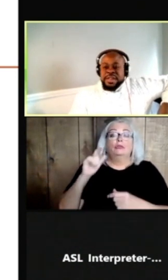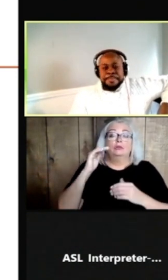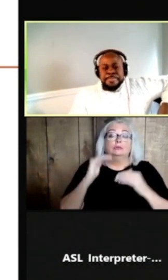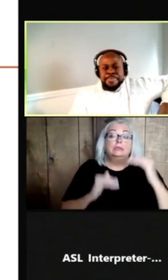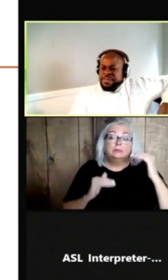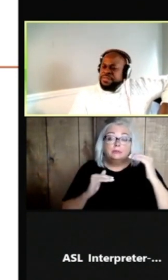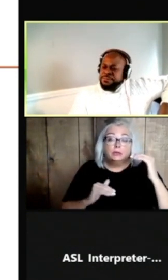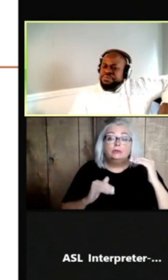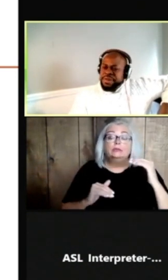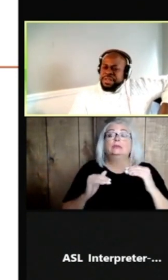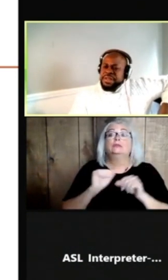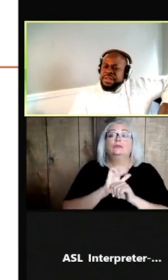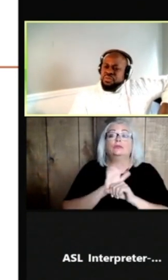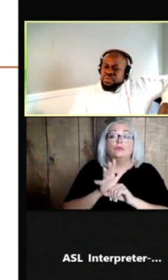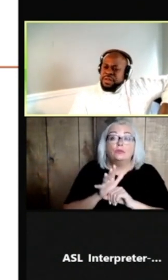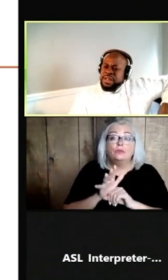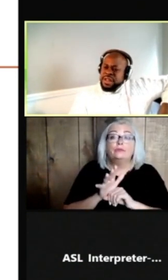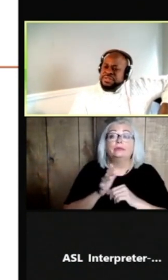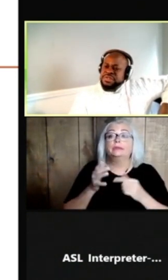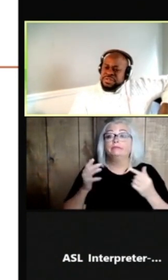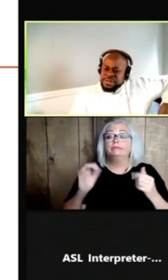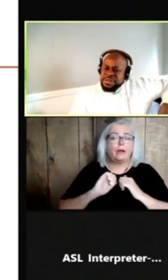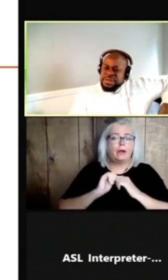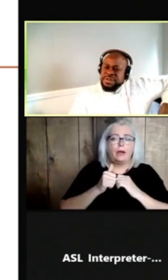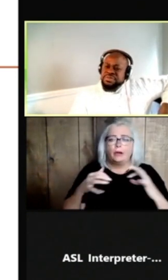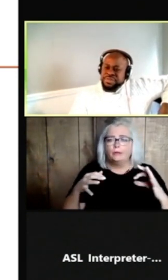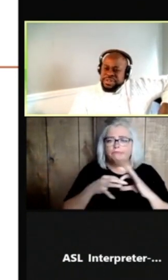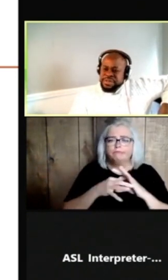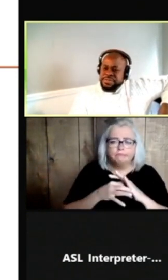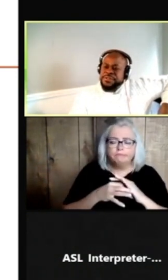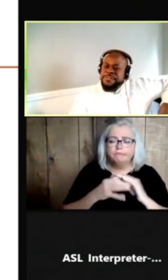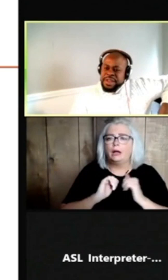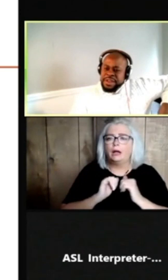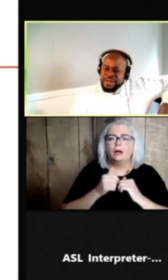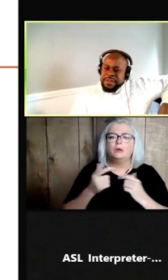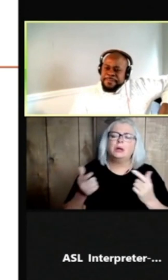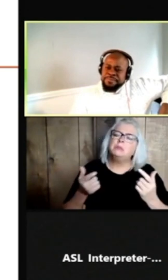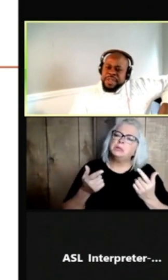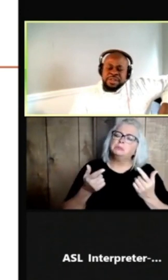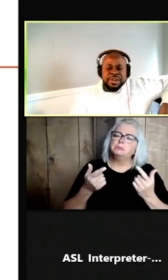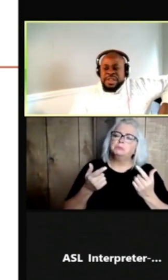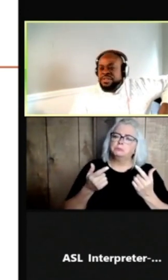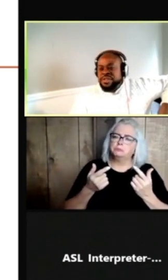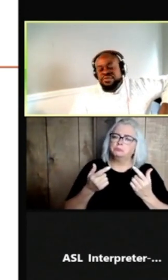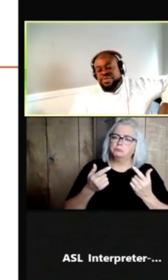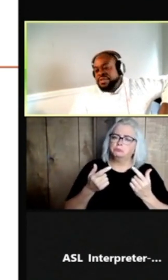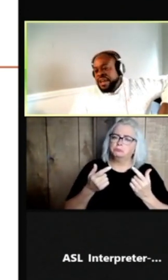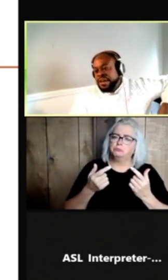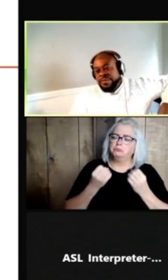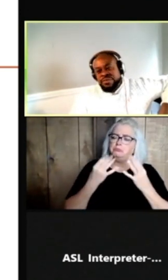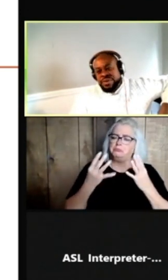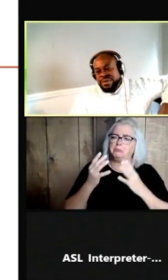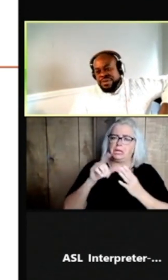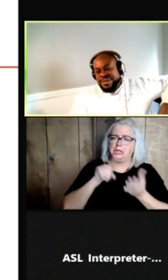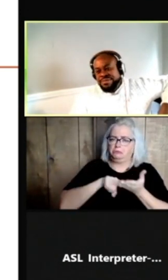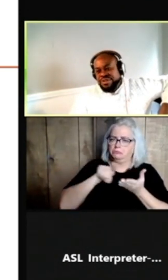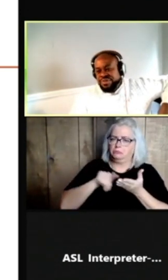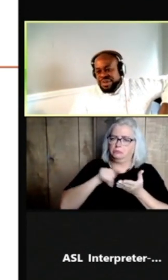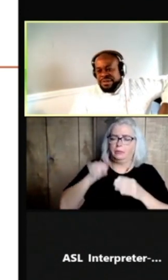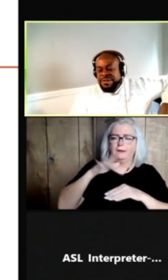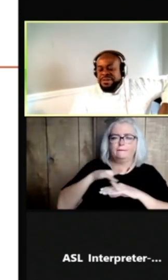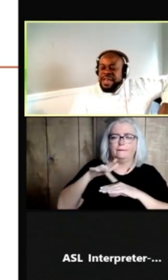like I say, this is a pretty well understood research finding that there is this race gap, if you